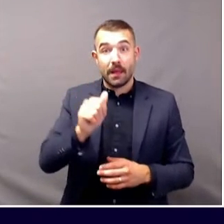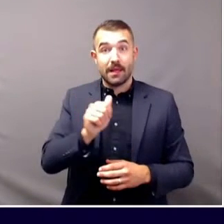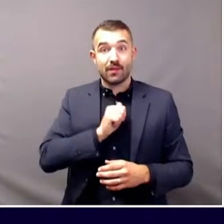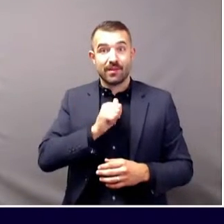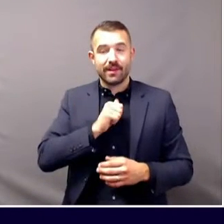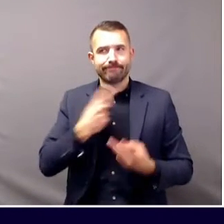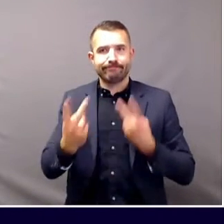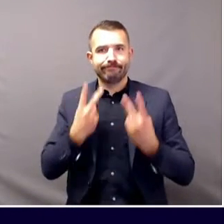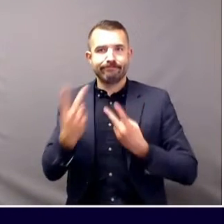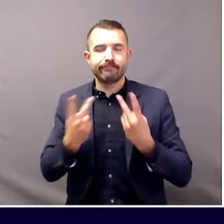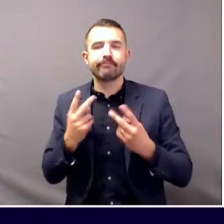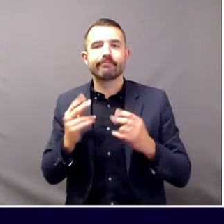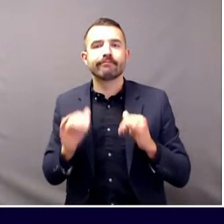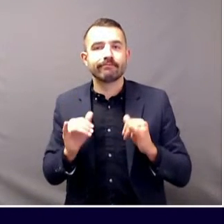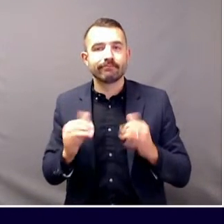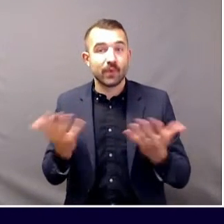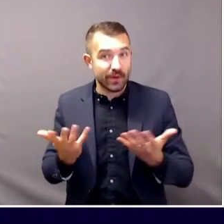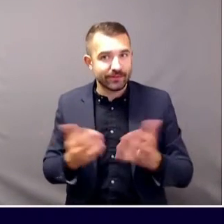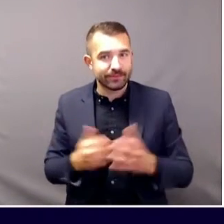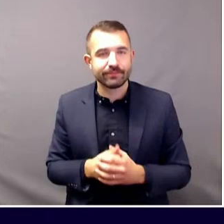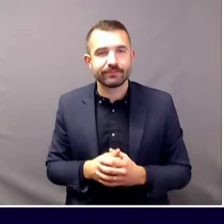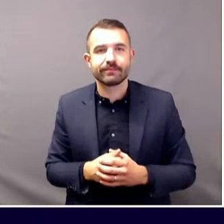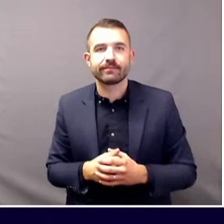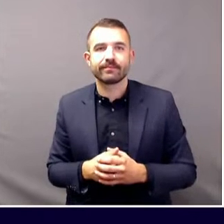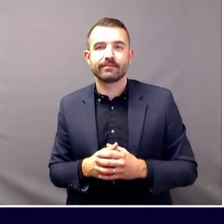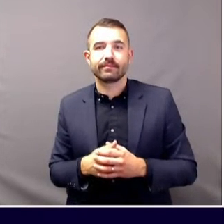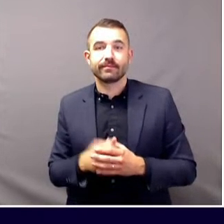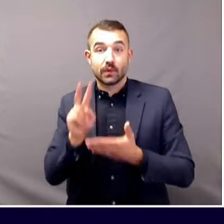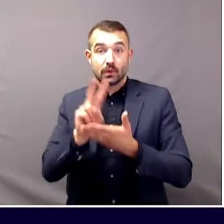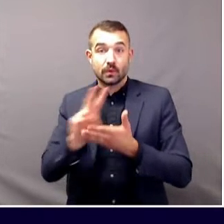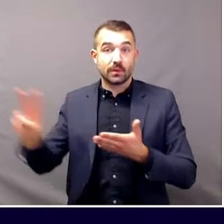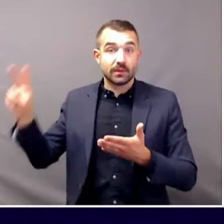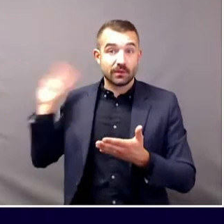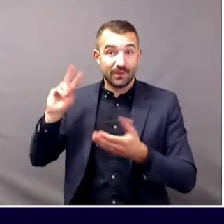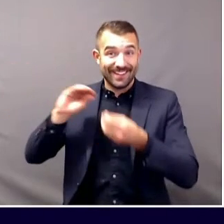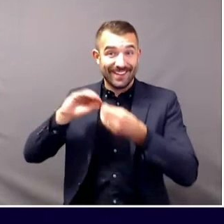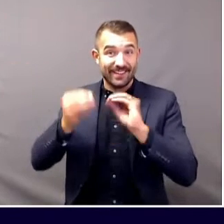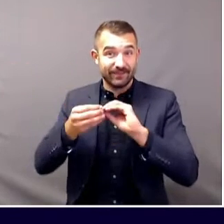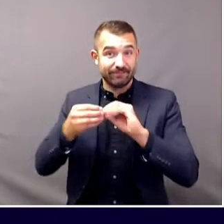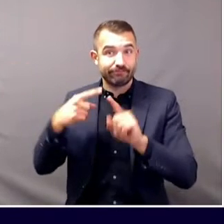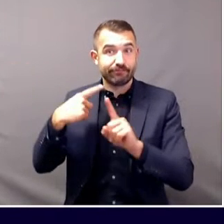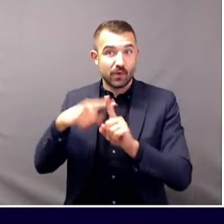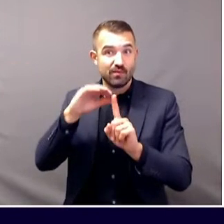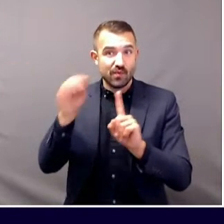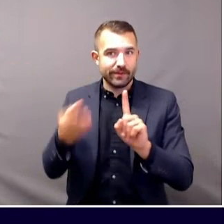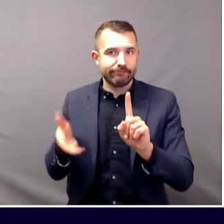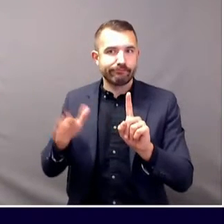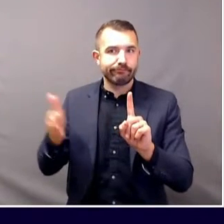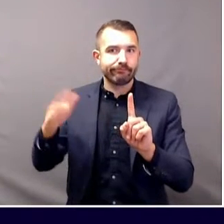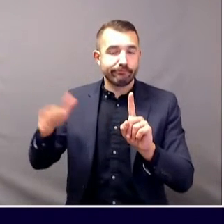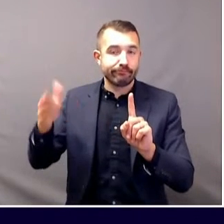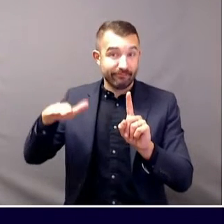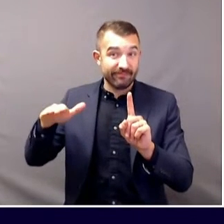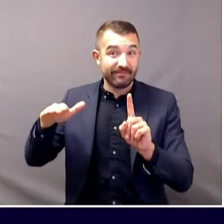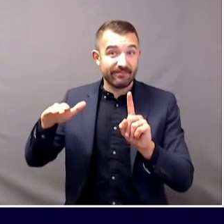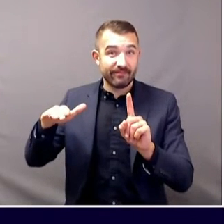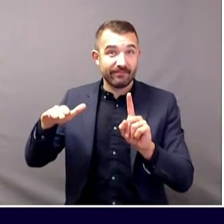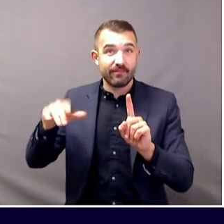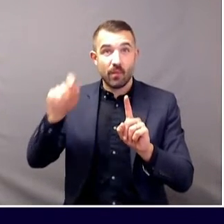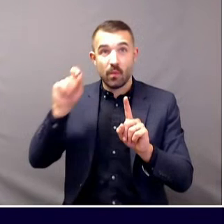was climbing at a very steady clip, about 0.2 percentage points every day. That has